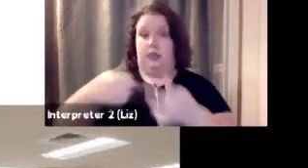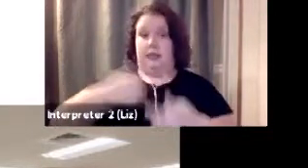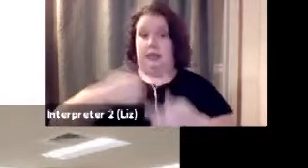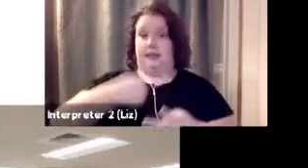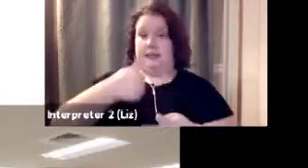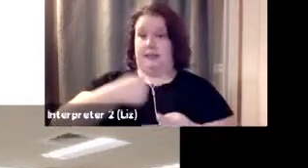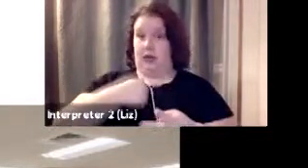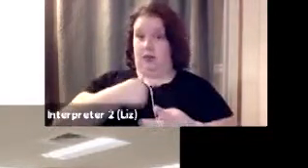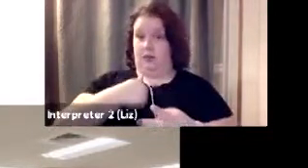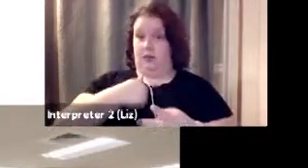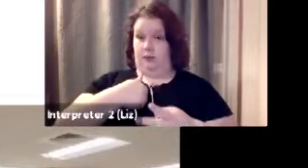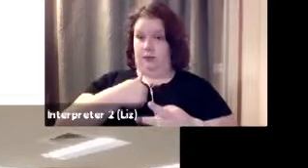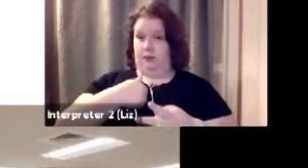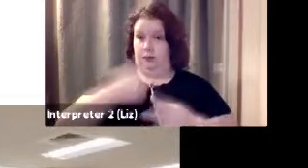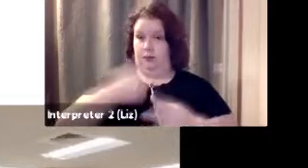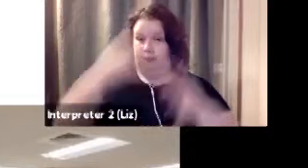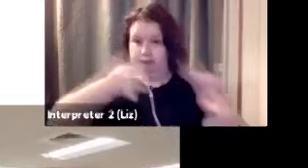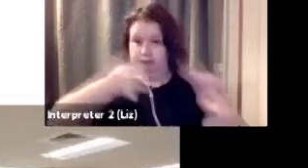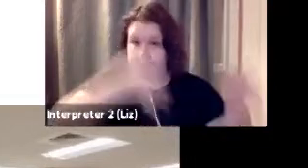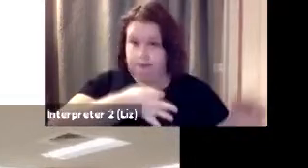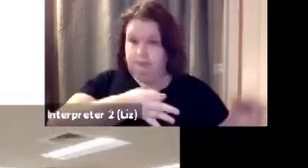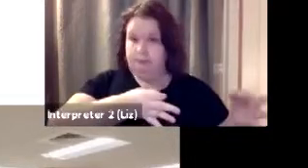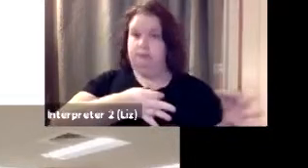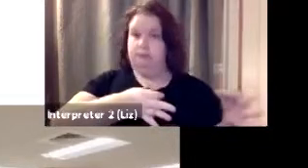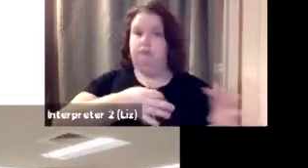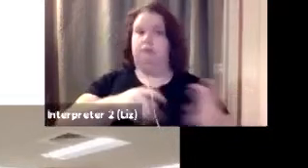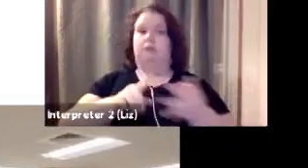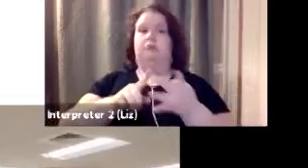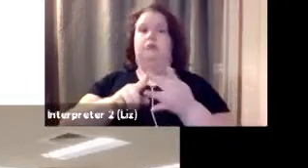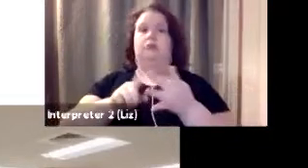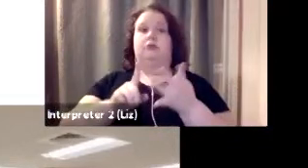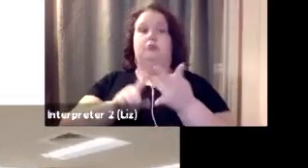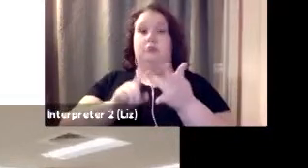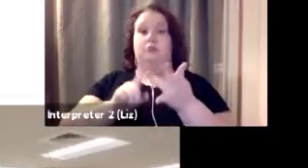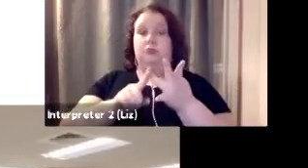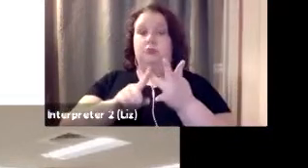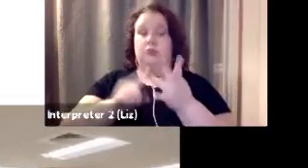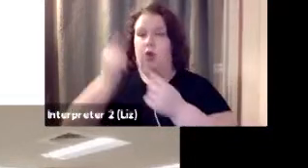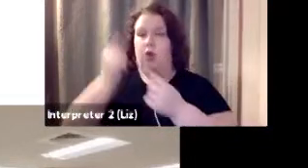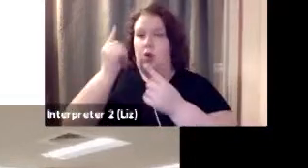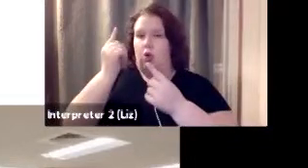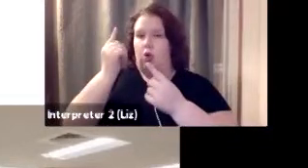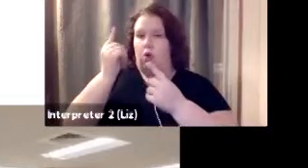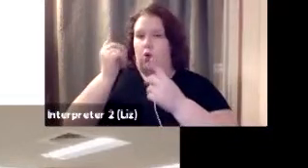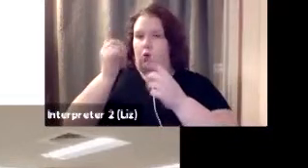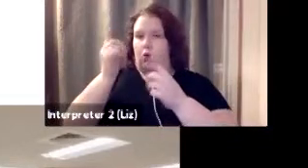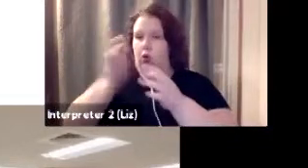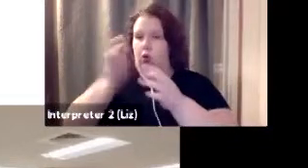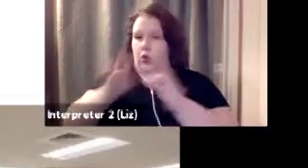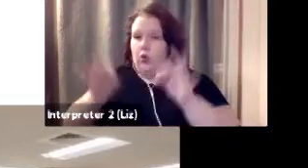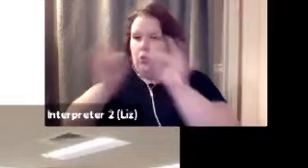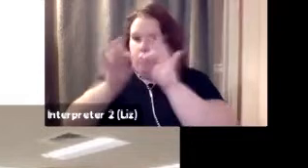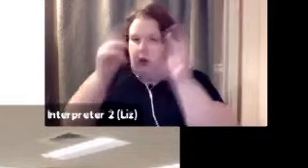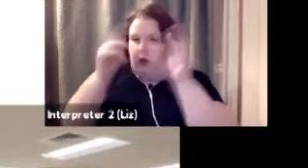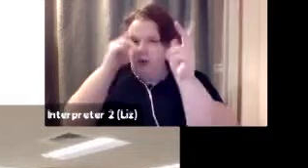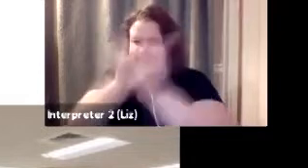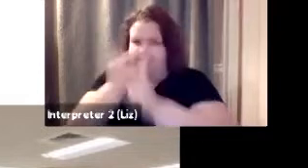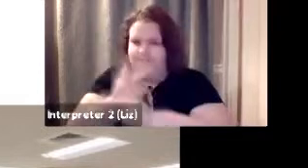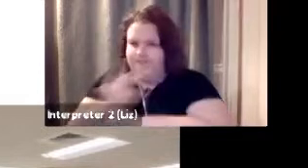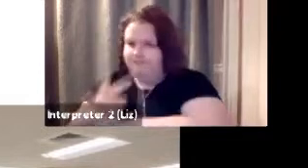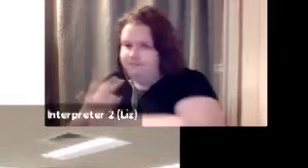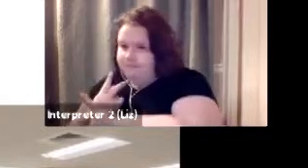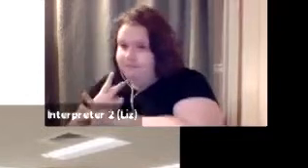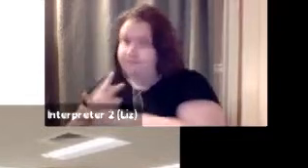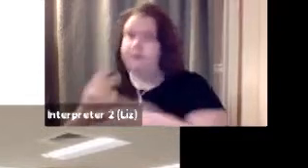want to be able to integrate critical thinking, not only into the curriculum, but also opportunities through the facilities to help facilitate that.